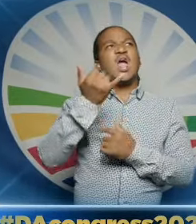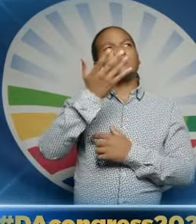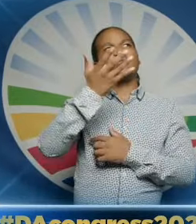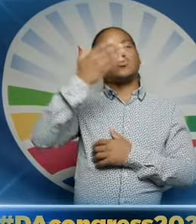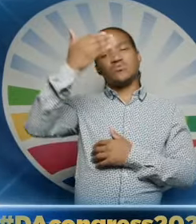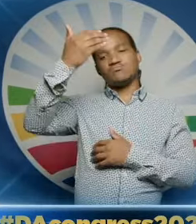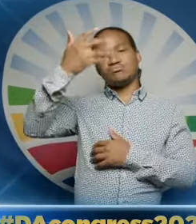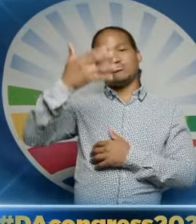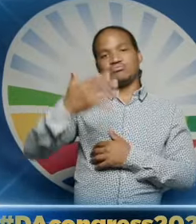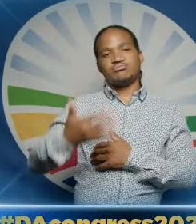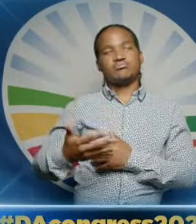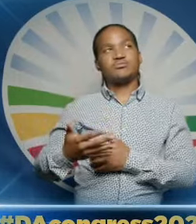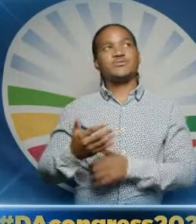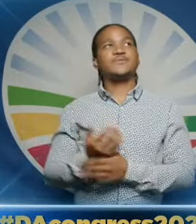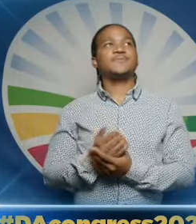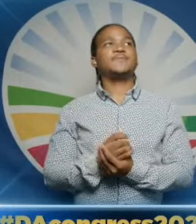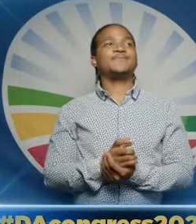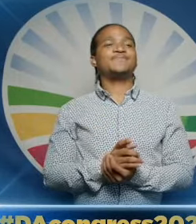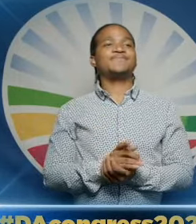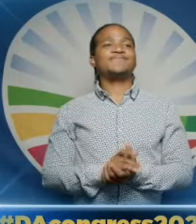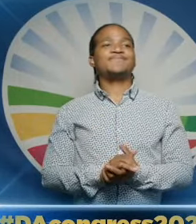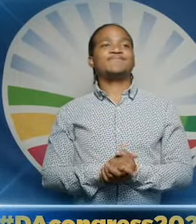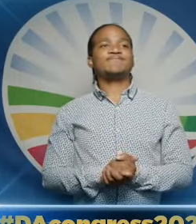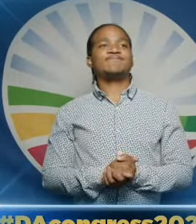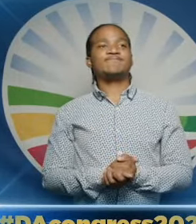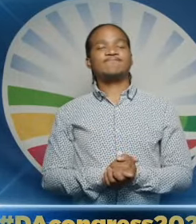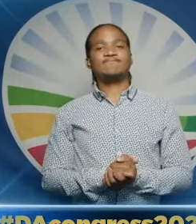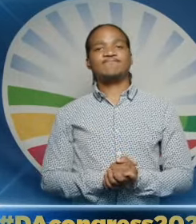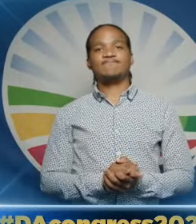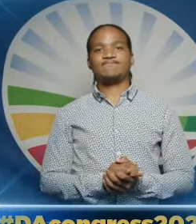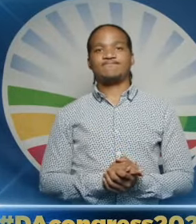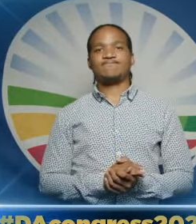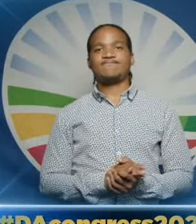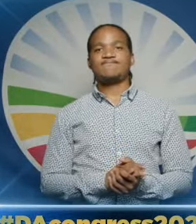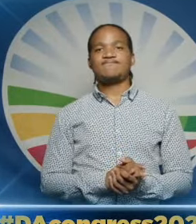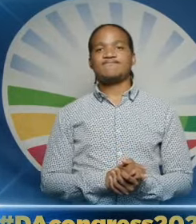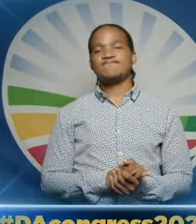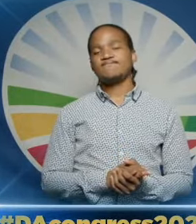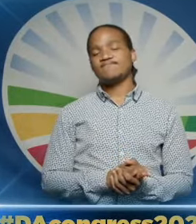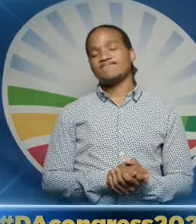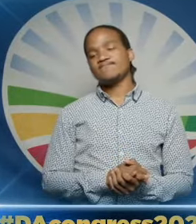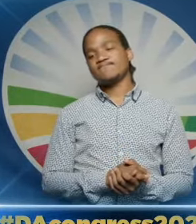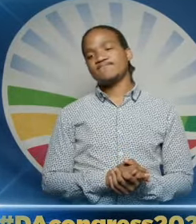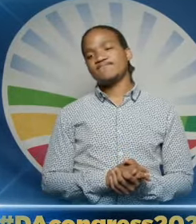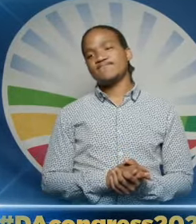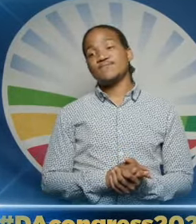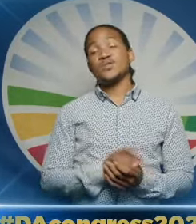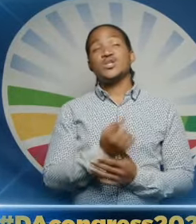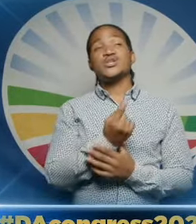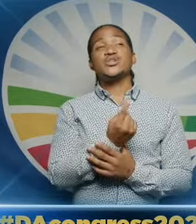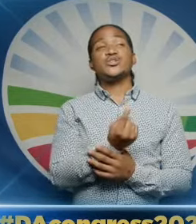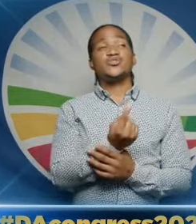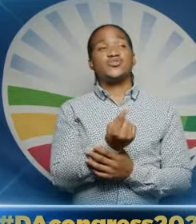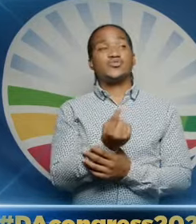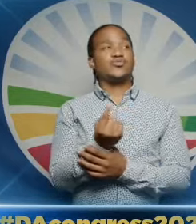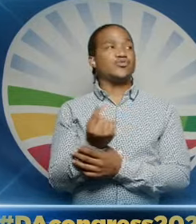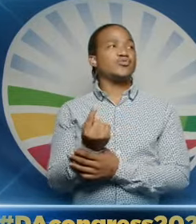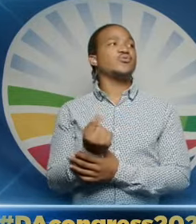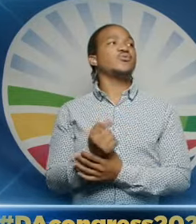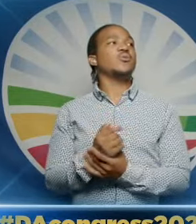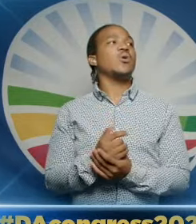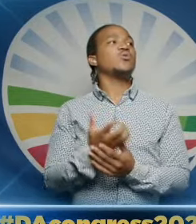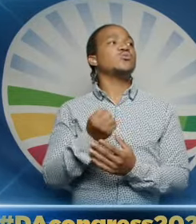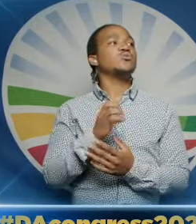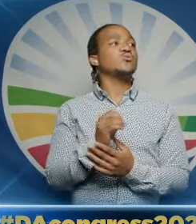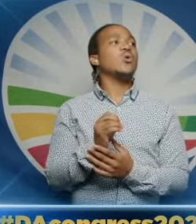election for the 3 deputy federal chairpersons. There's 8 candidates. You'll have to rank each one of those 8. So